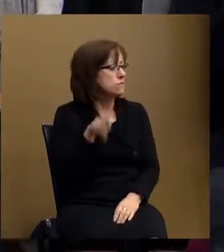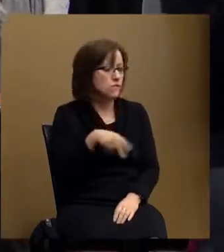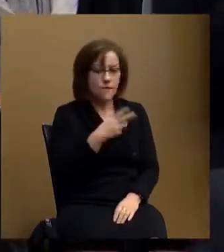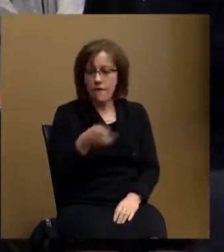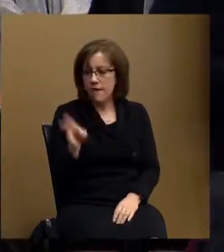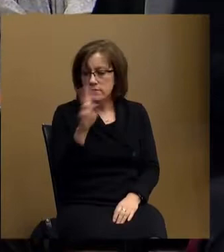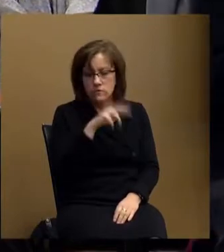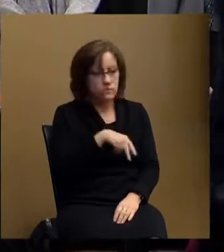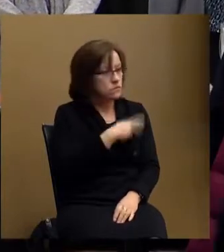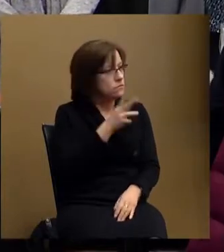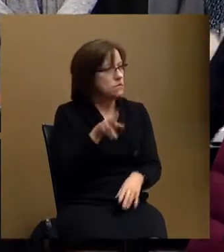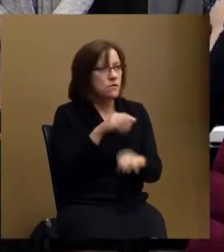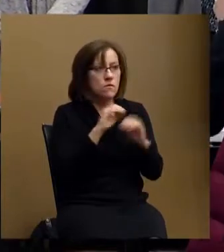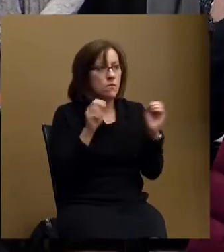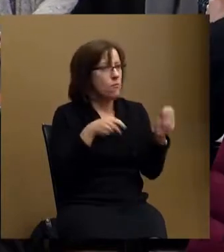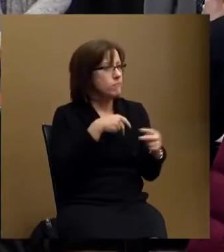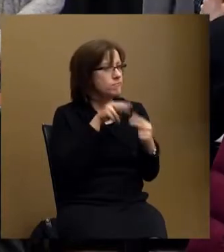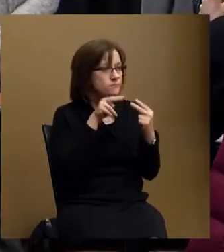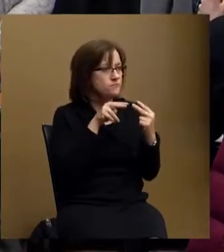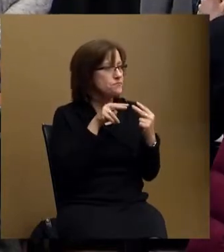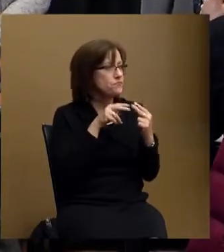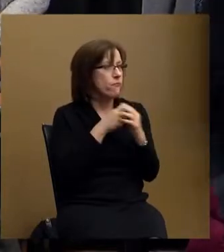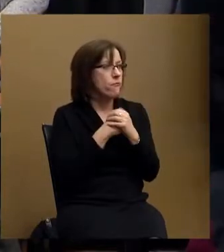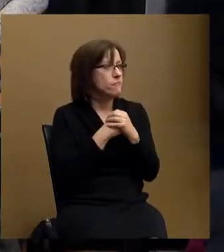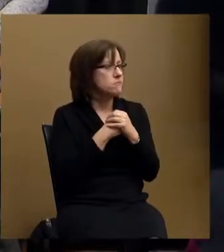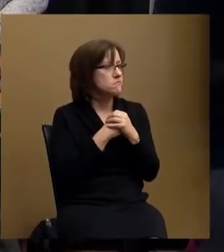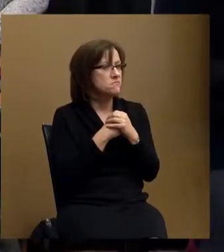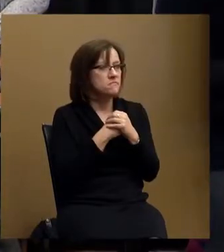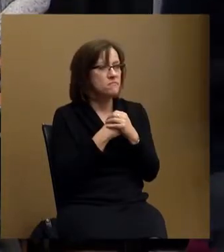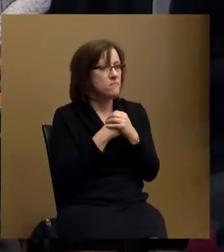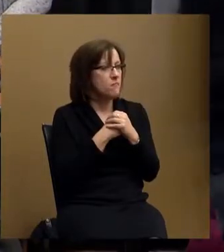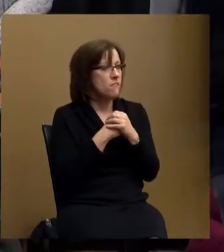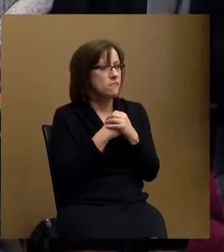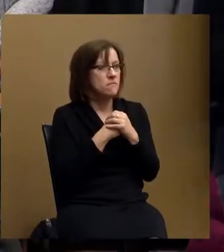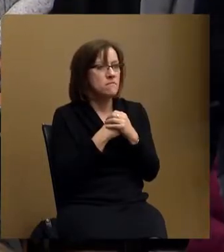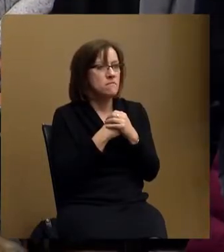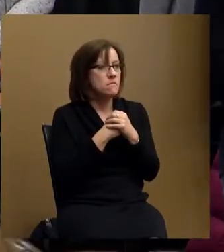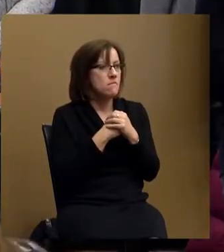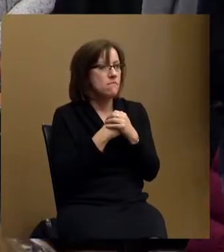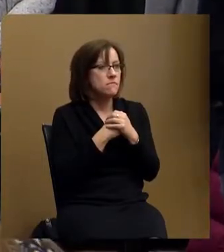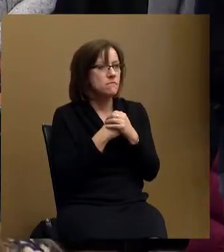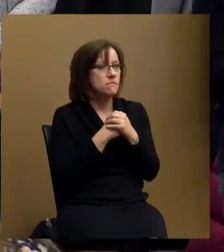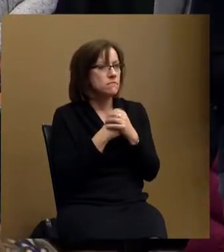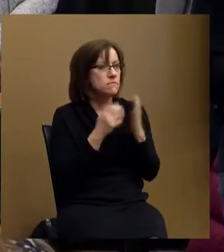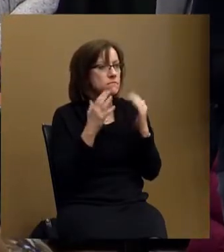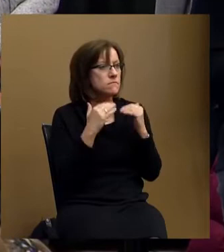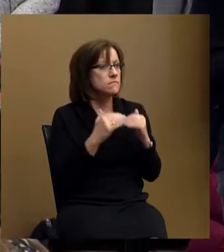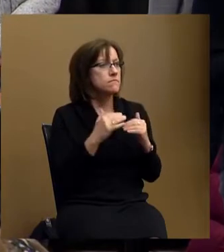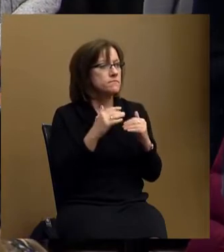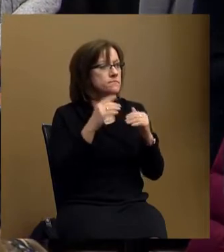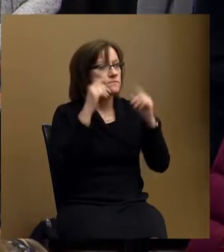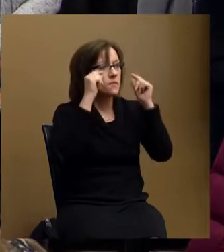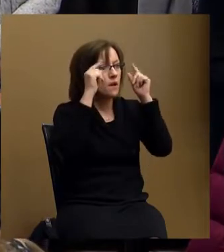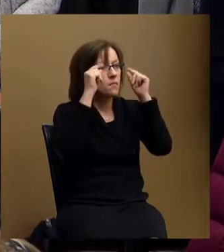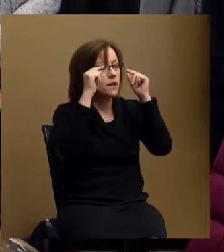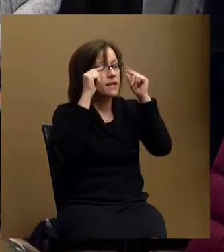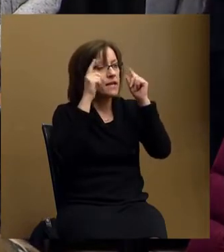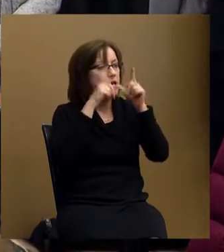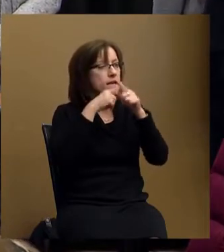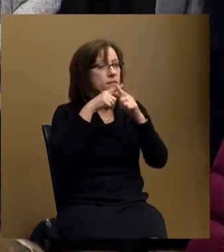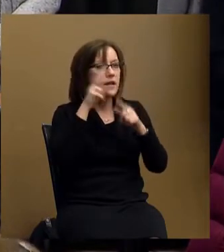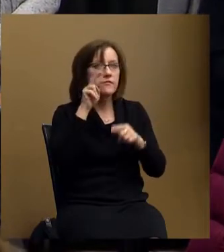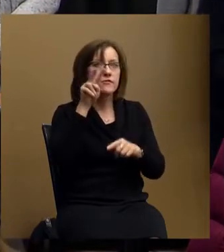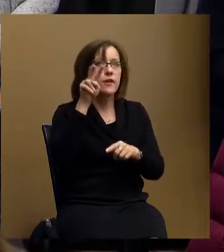place and not anything that's right here. He does the blinking and staring off that we talked